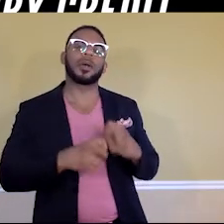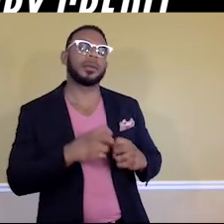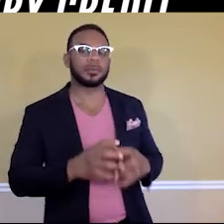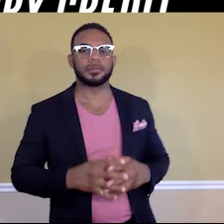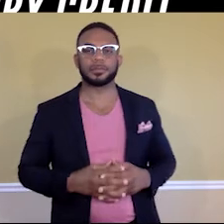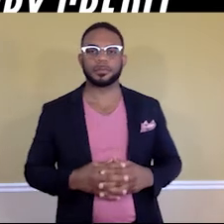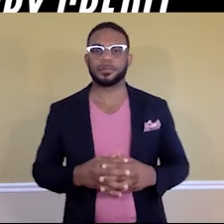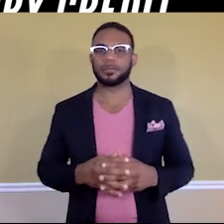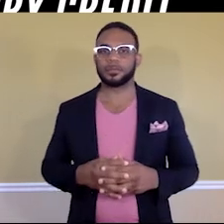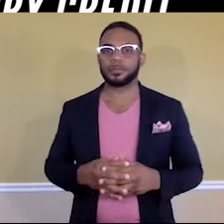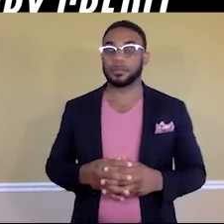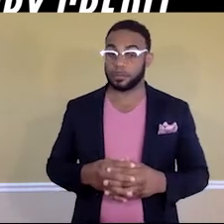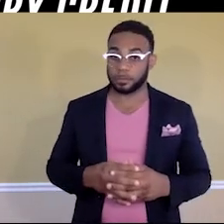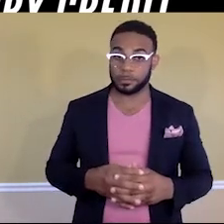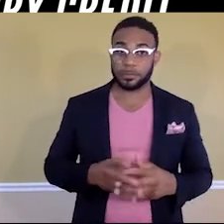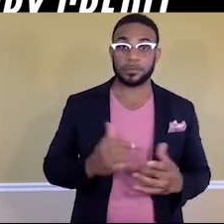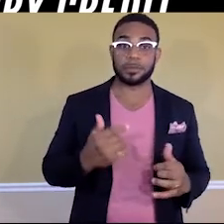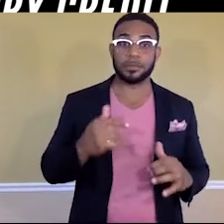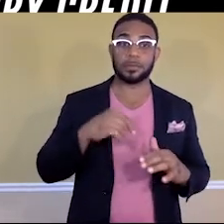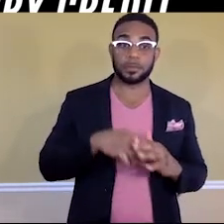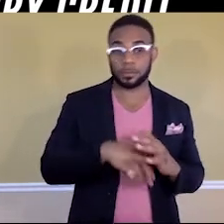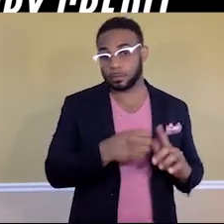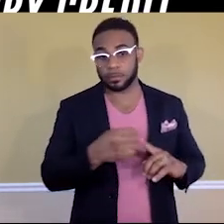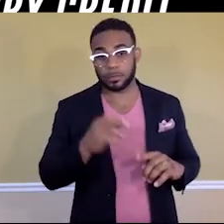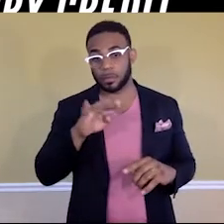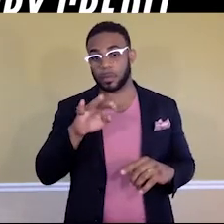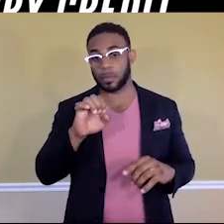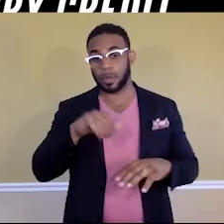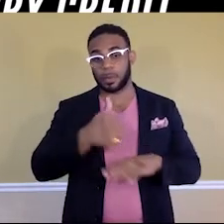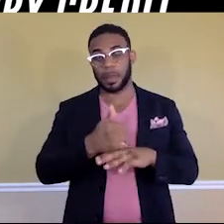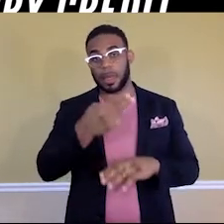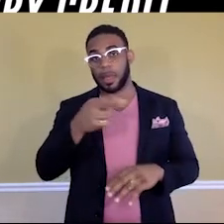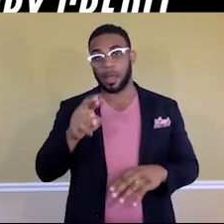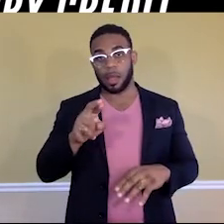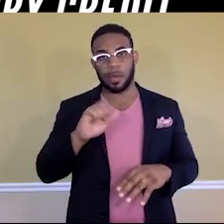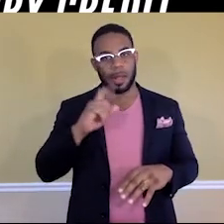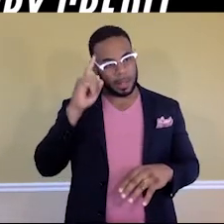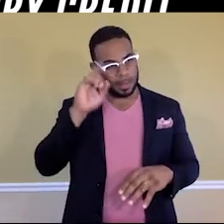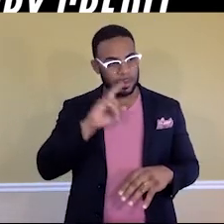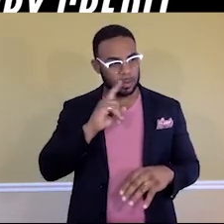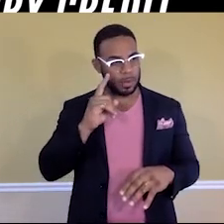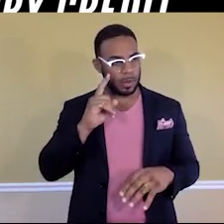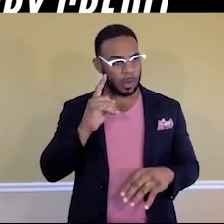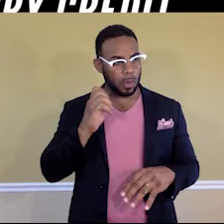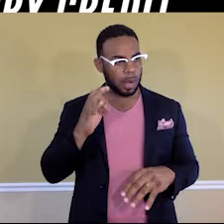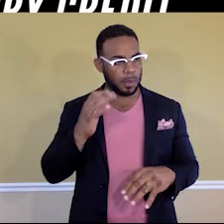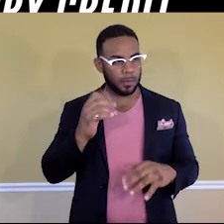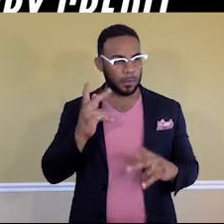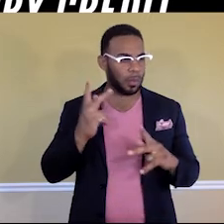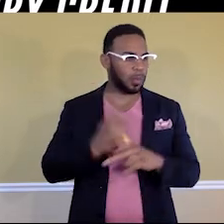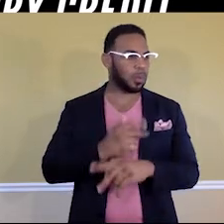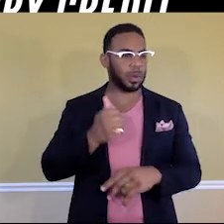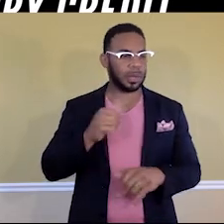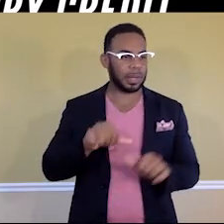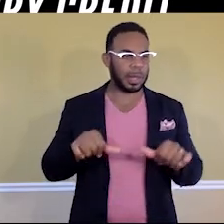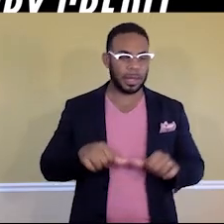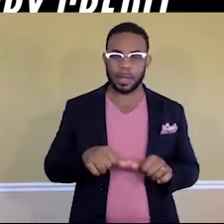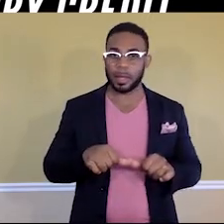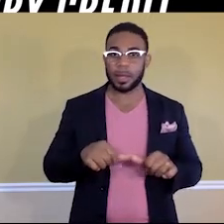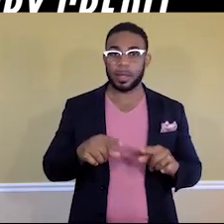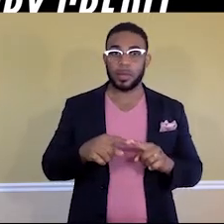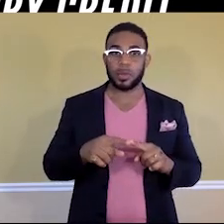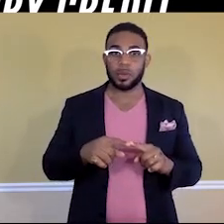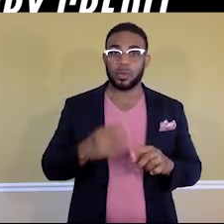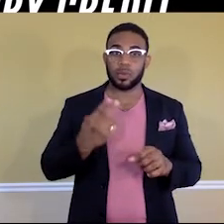problem. And then we go into race-based HR, which I think is one of the worst areas